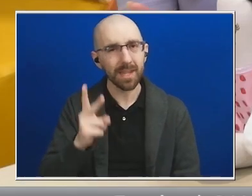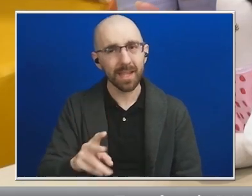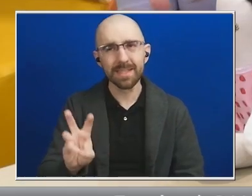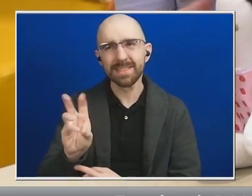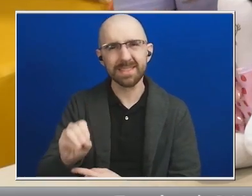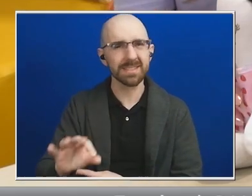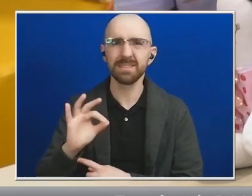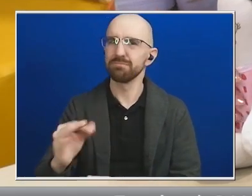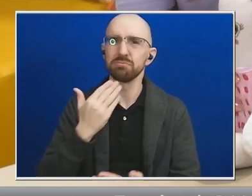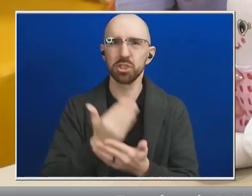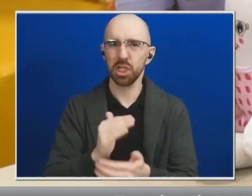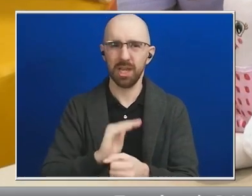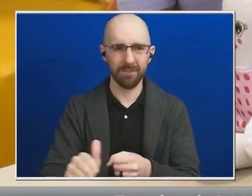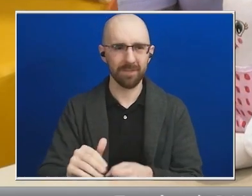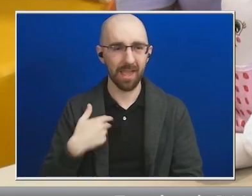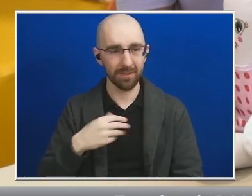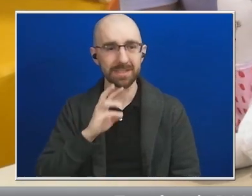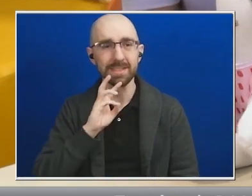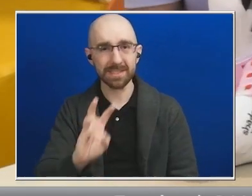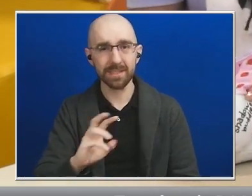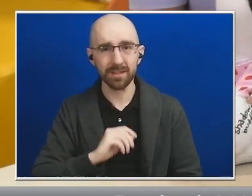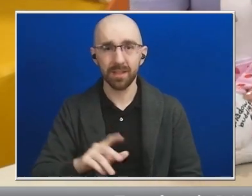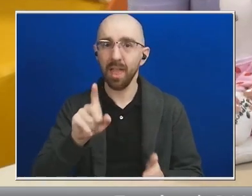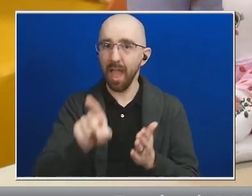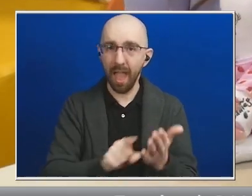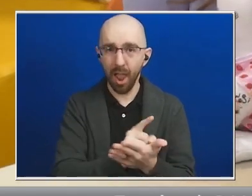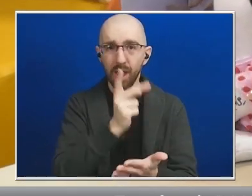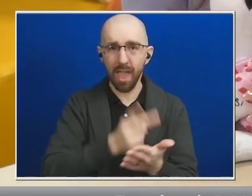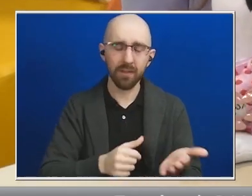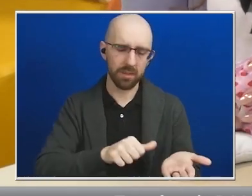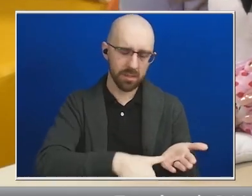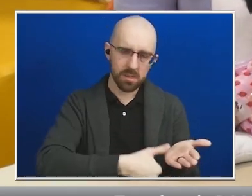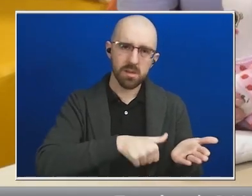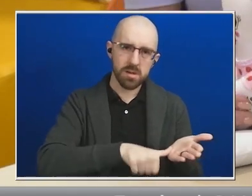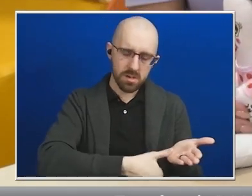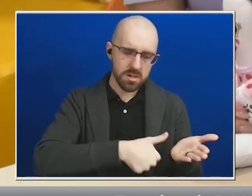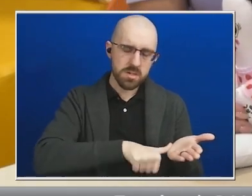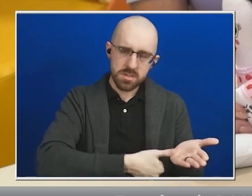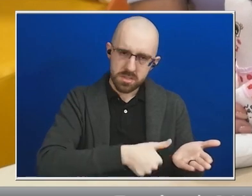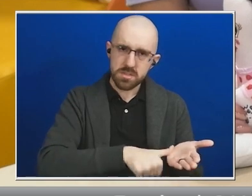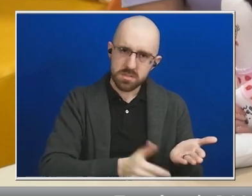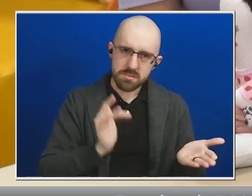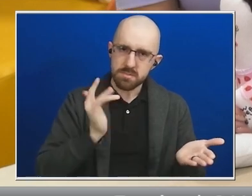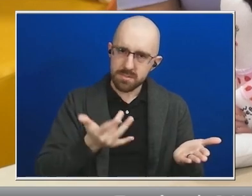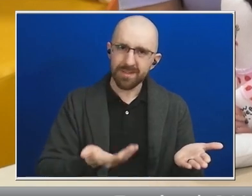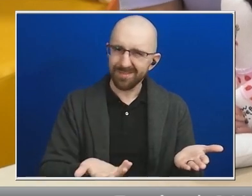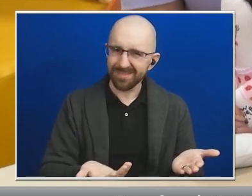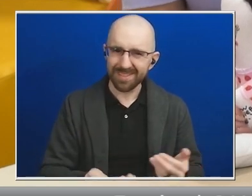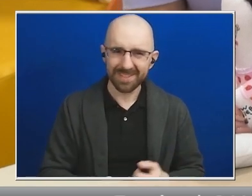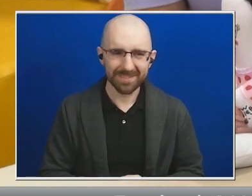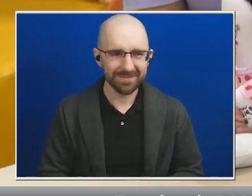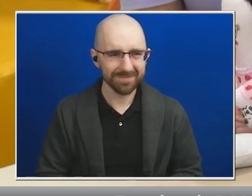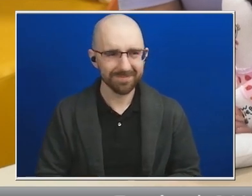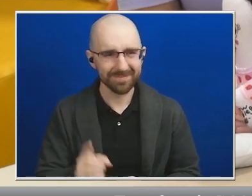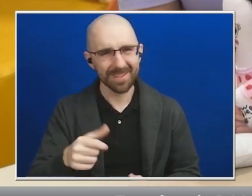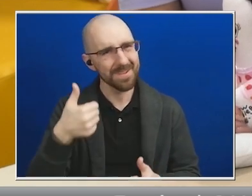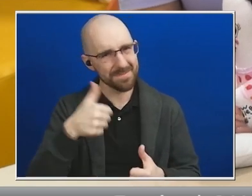I was a 6-year-old sitting there for like an hour and a half doing thumbprints. Oh, the things they remember.